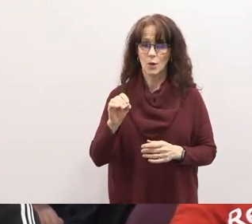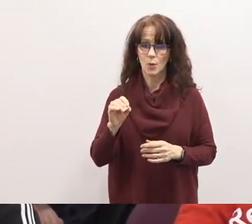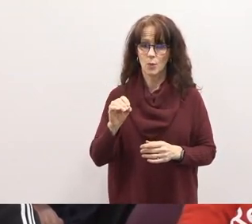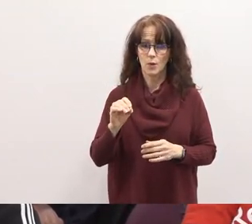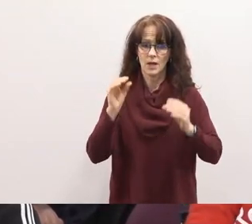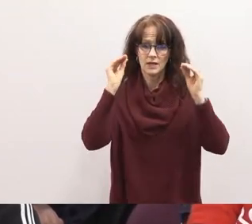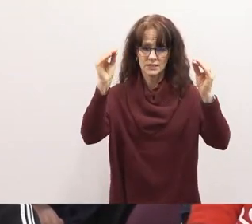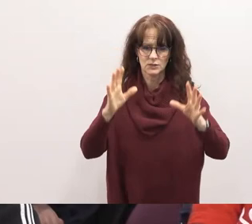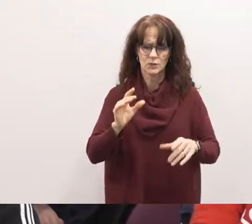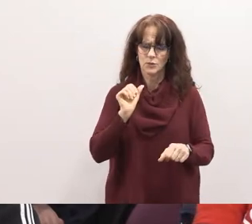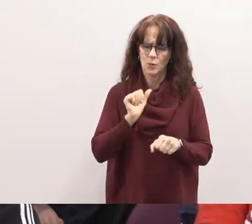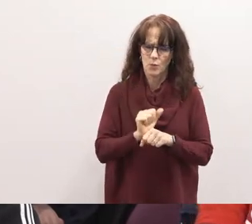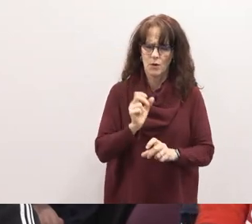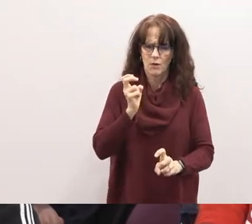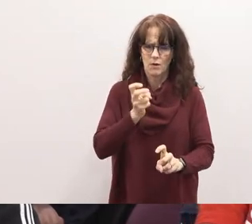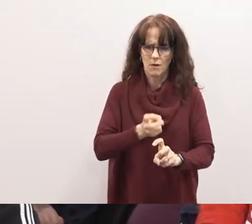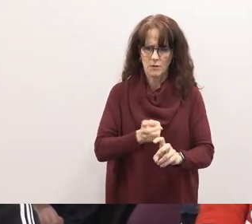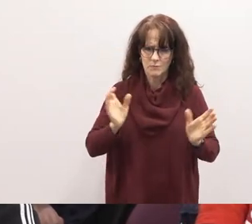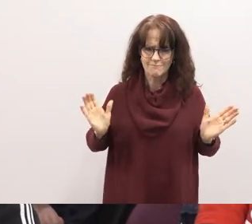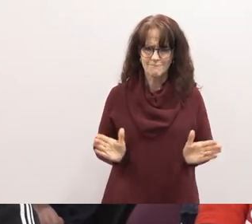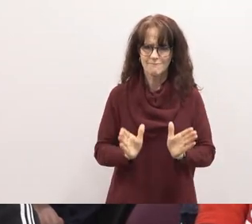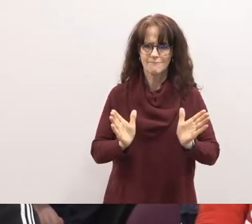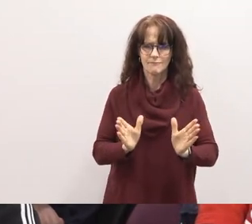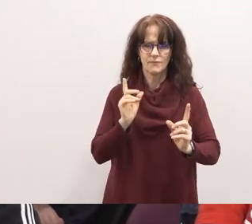hard to push us to our goals.